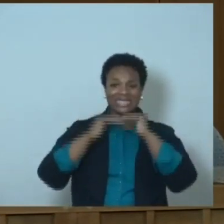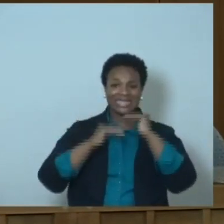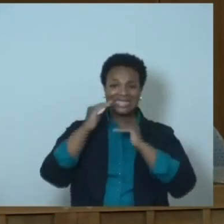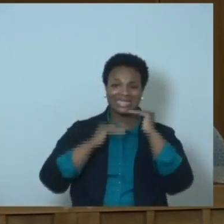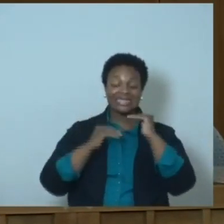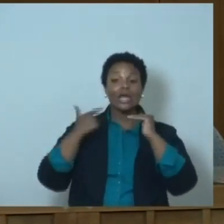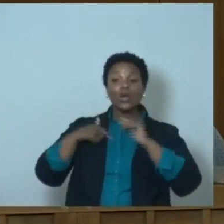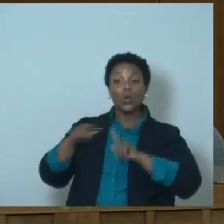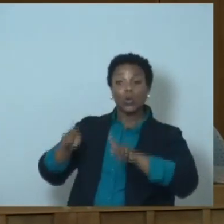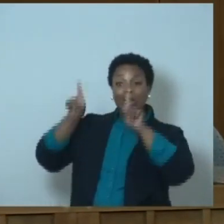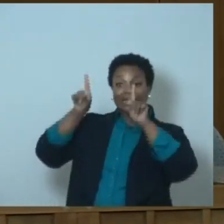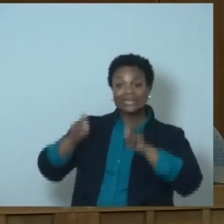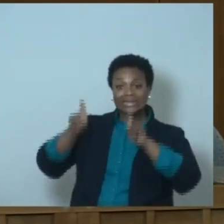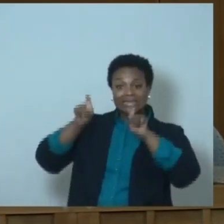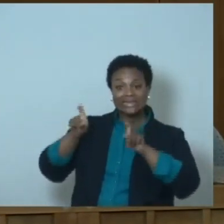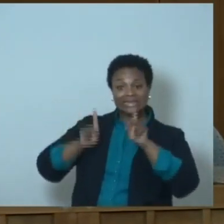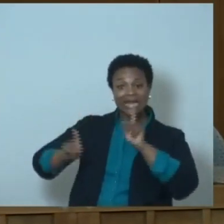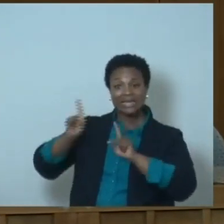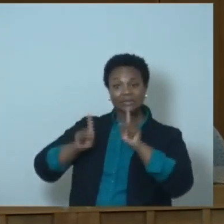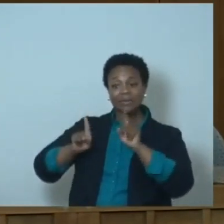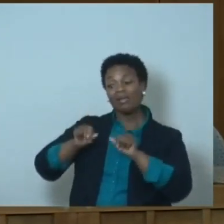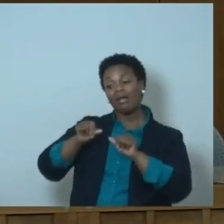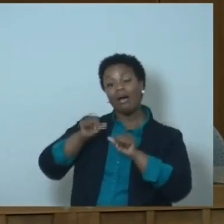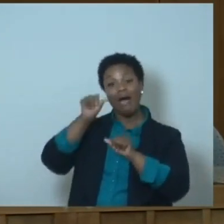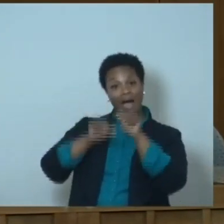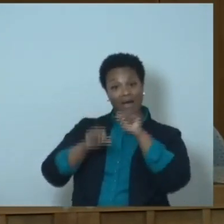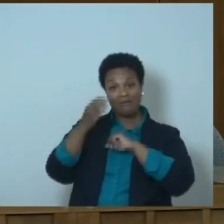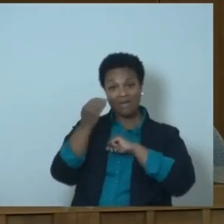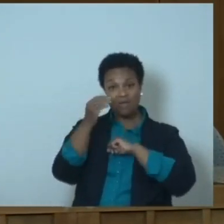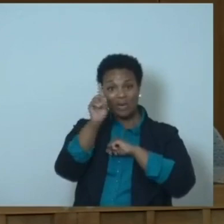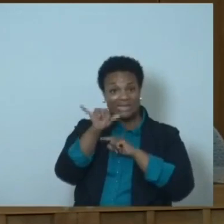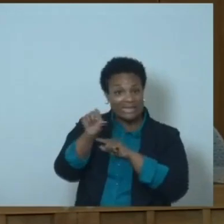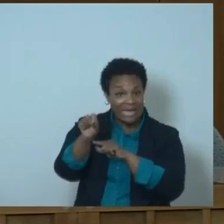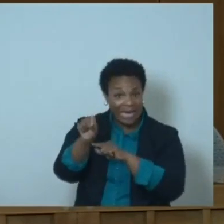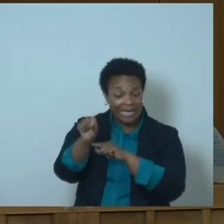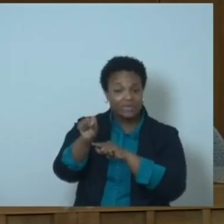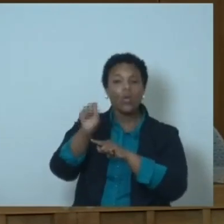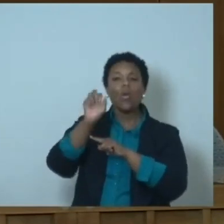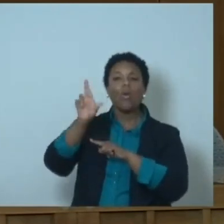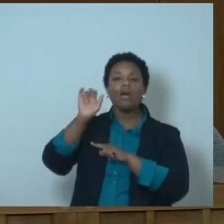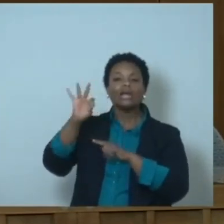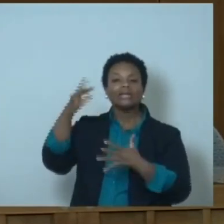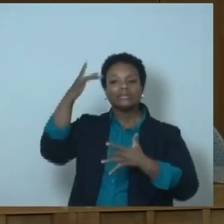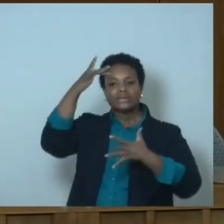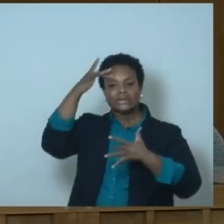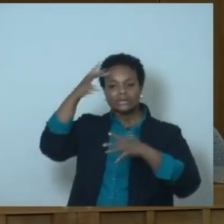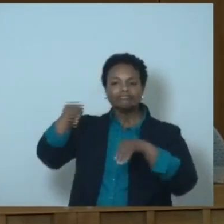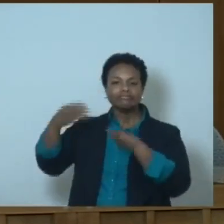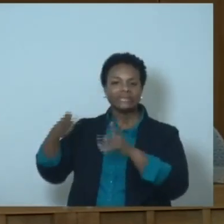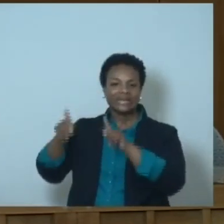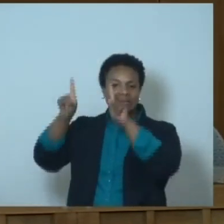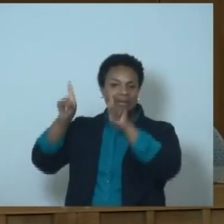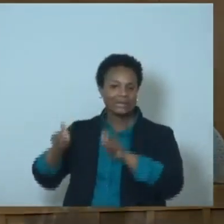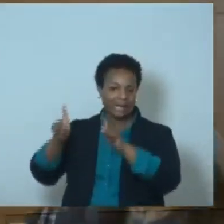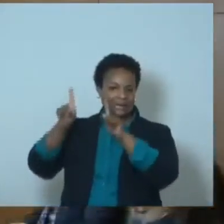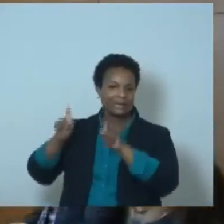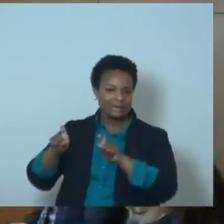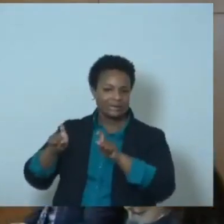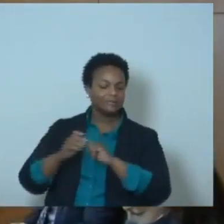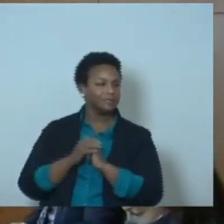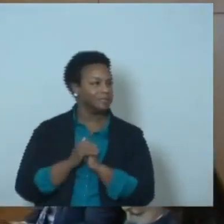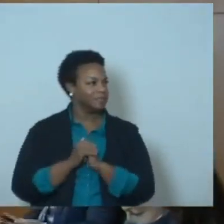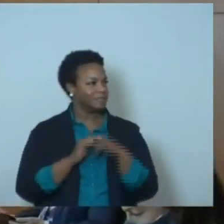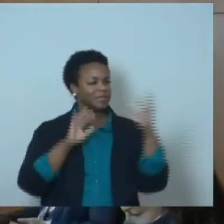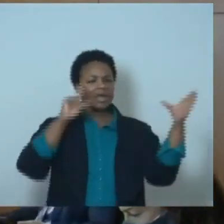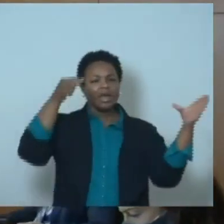they leave. So I think that our strategy is comprehensive, and I don't see anything like that at the federal facility. That was probably the most important